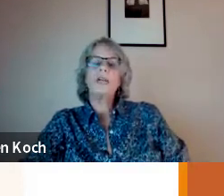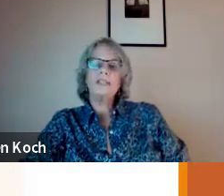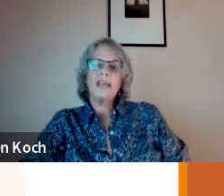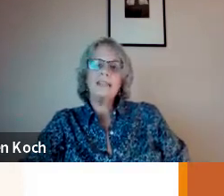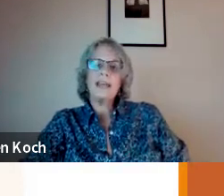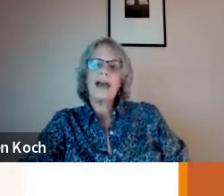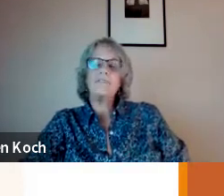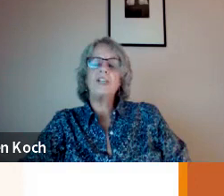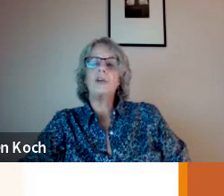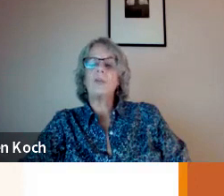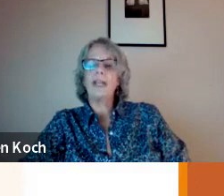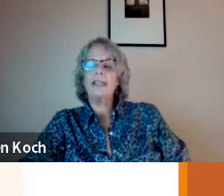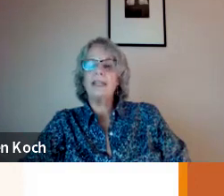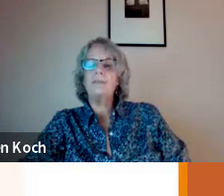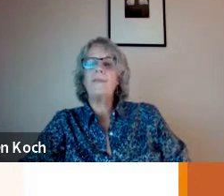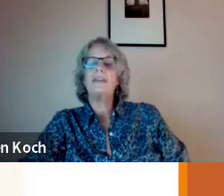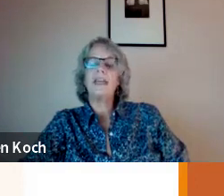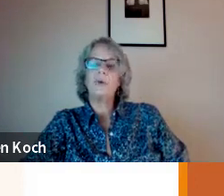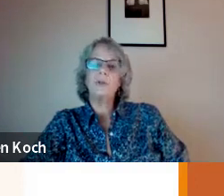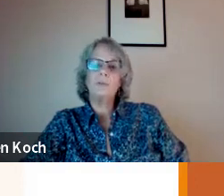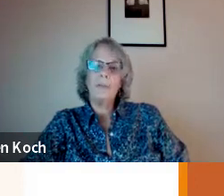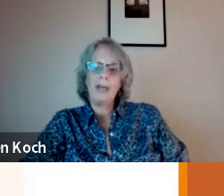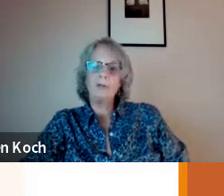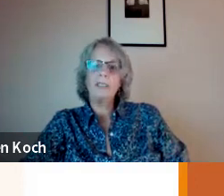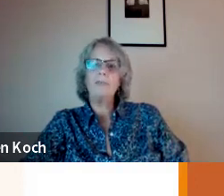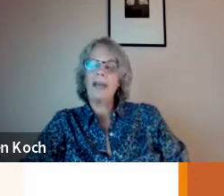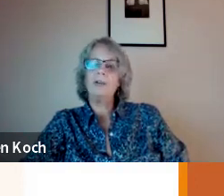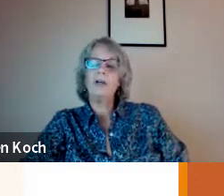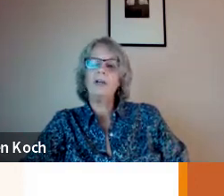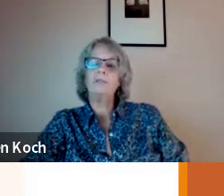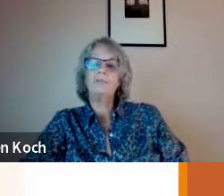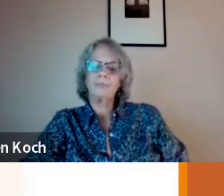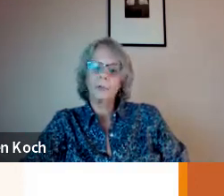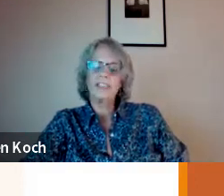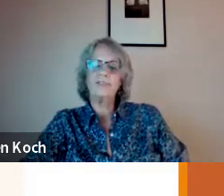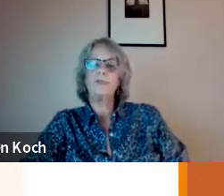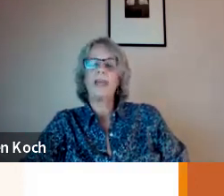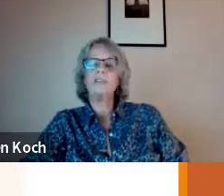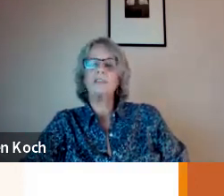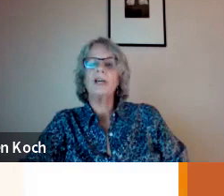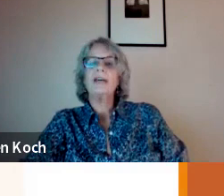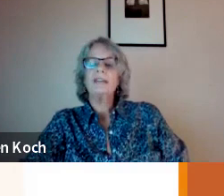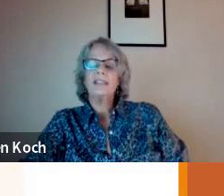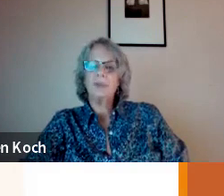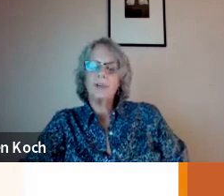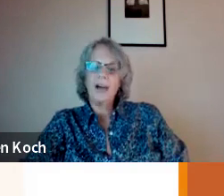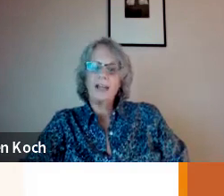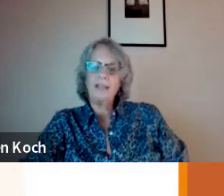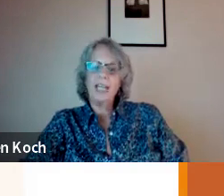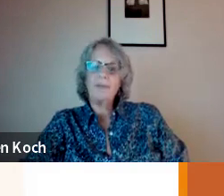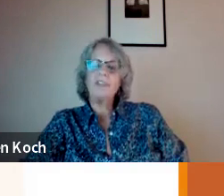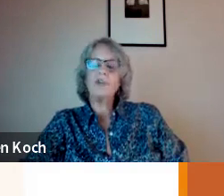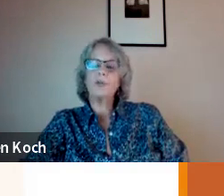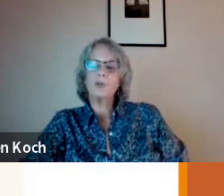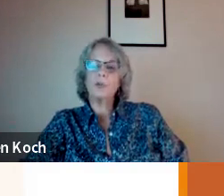So our intake staff, explained to him that they would email a release of information. David